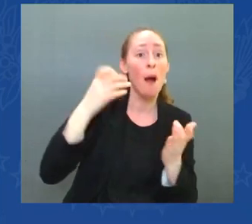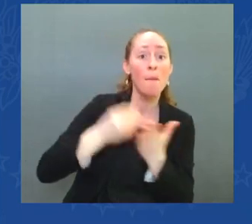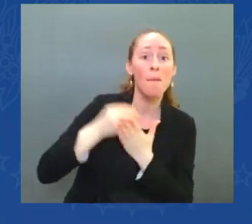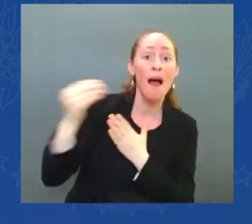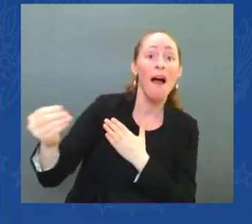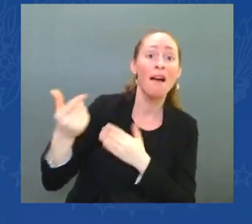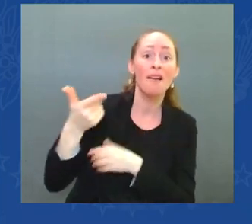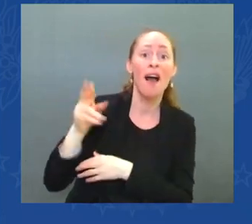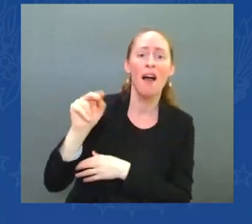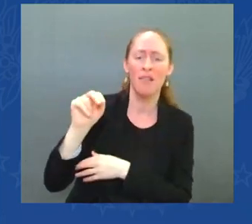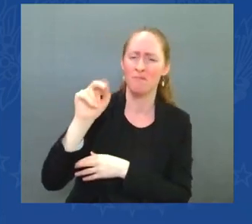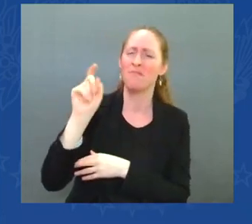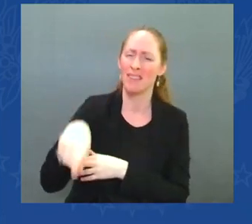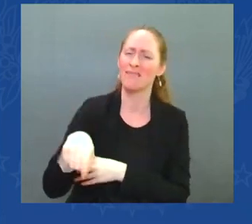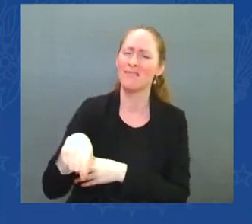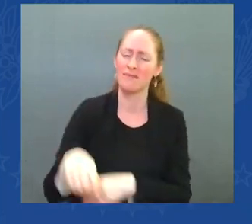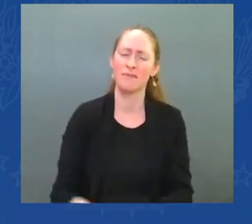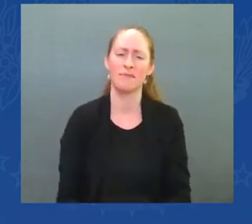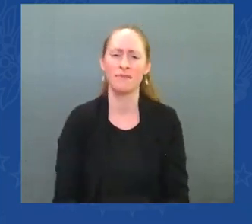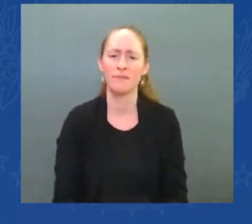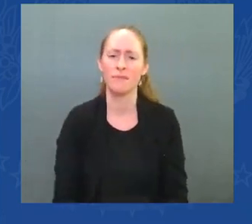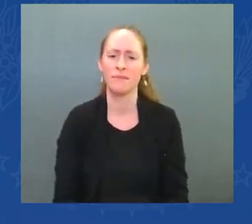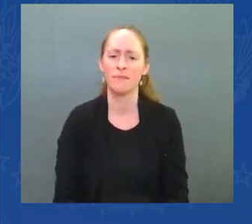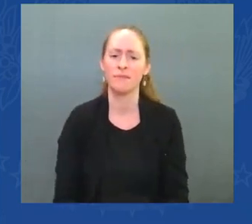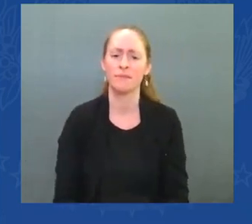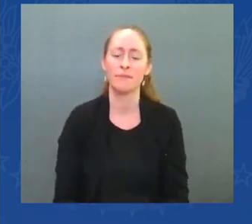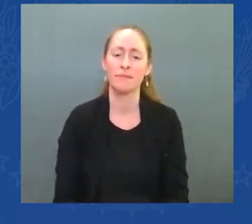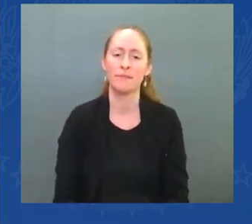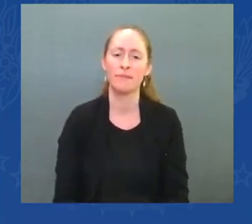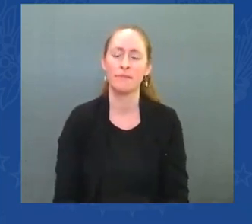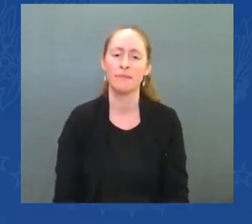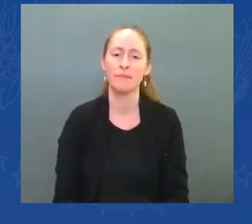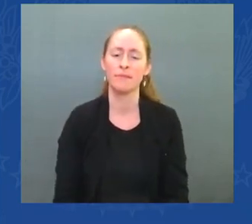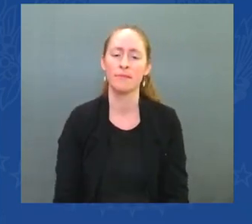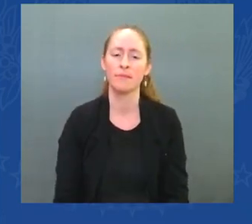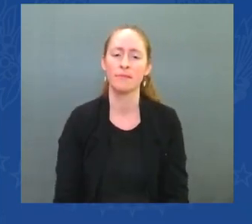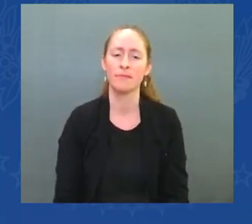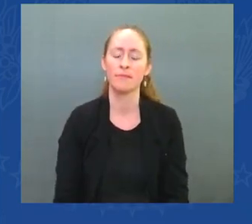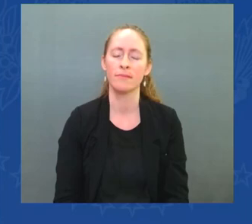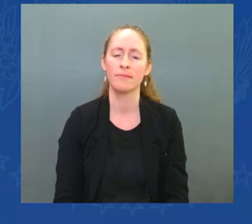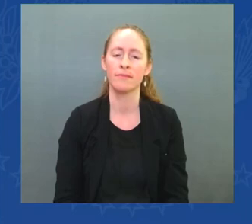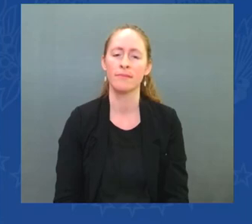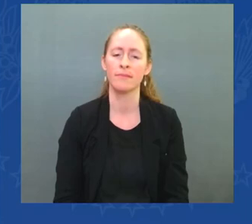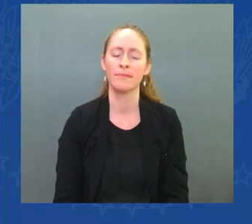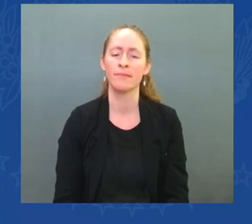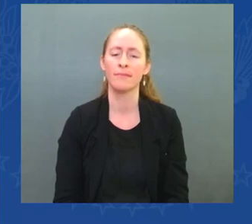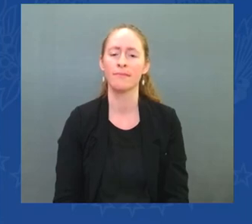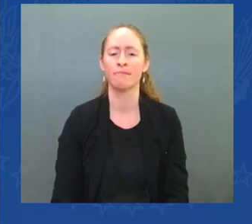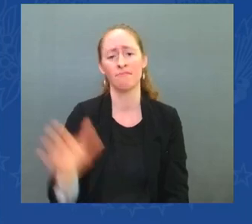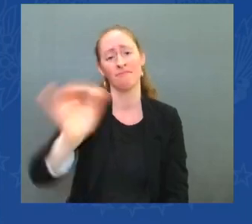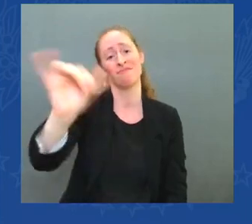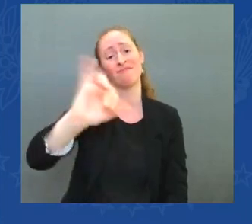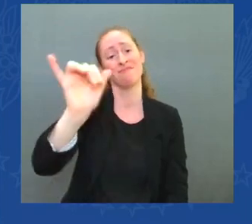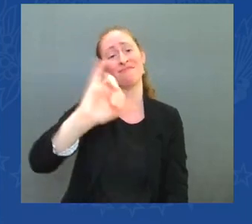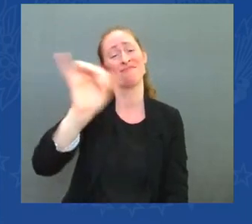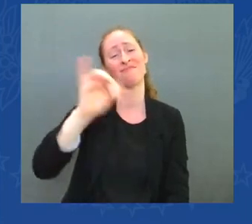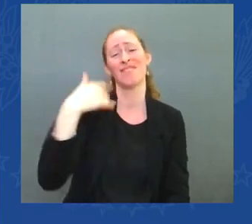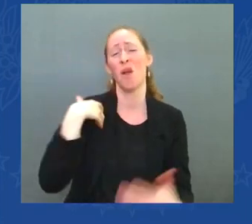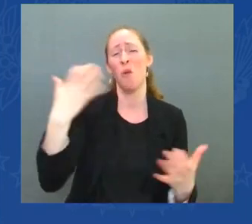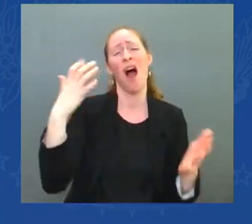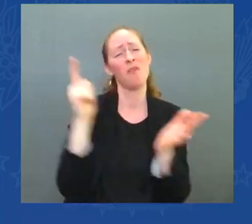And I know it's controversial, but I got it done once. Ban assault weapons and high-capacity magazines.